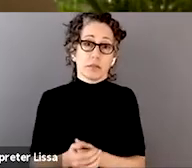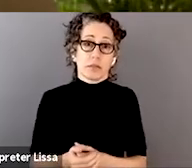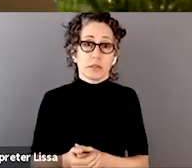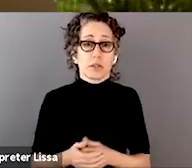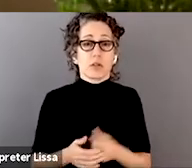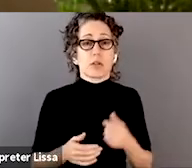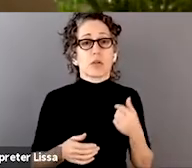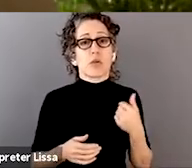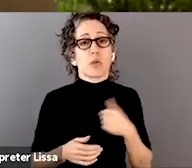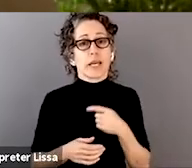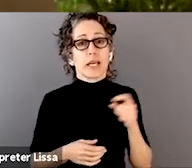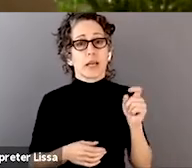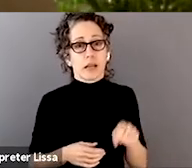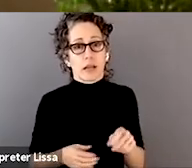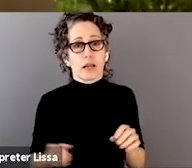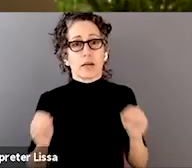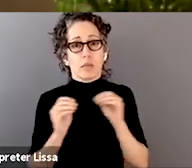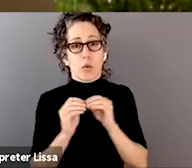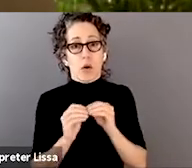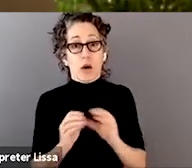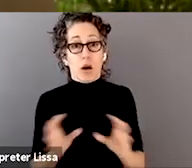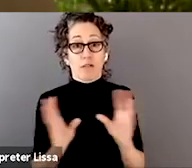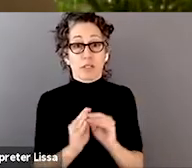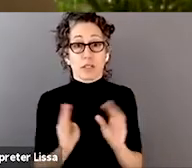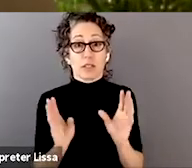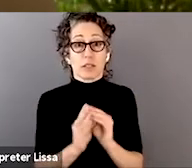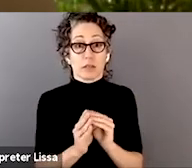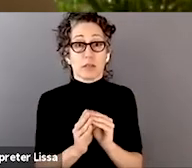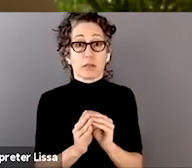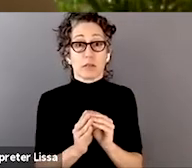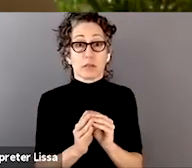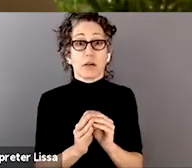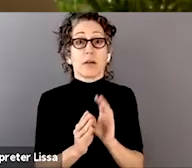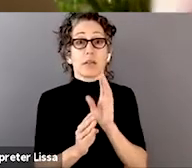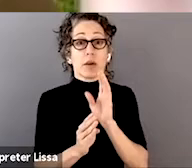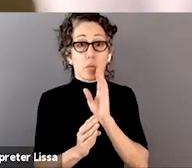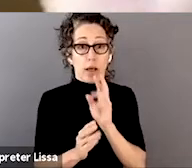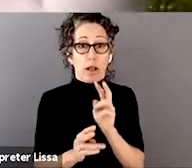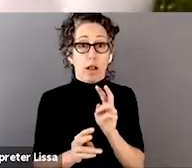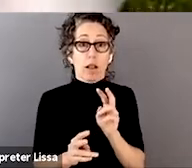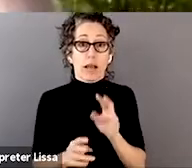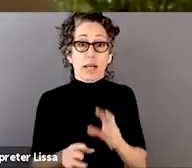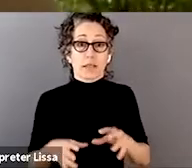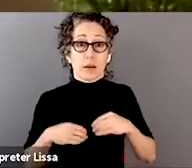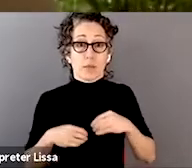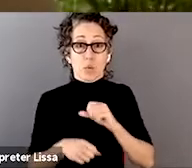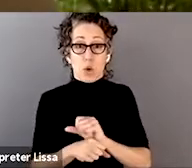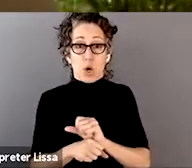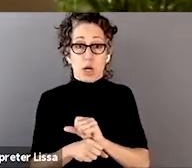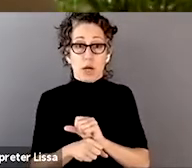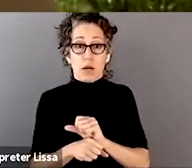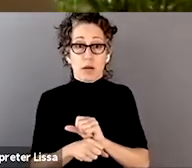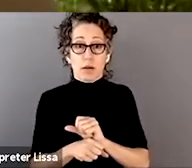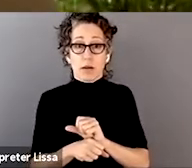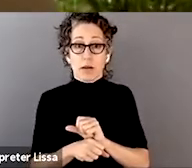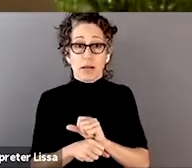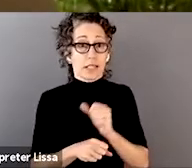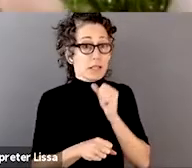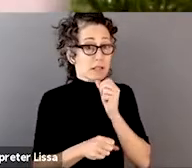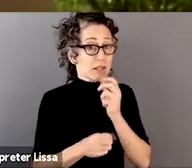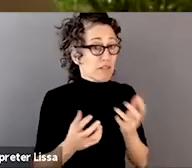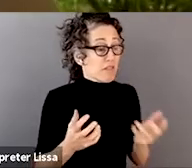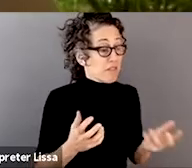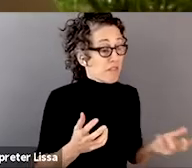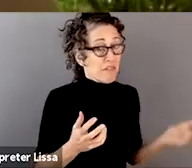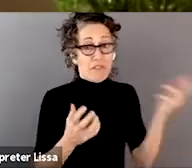need for more conferences that are accepting of work that does not have to fit a particular template and can